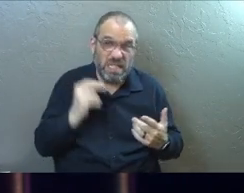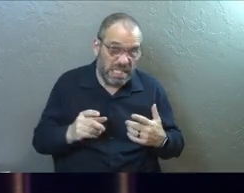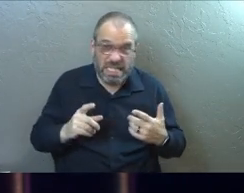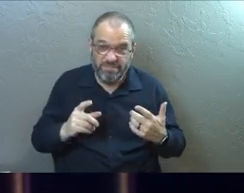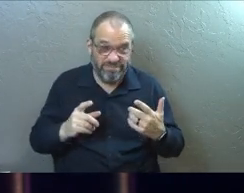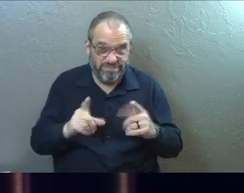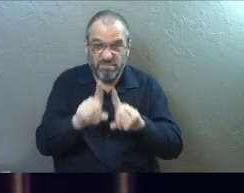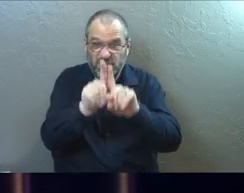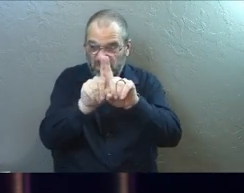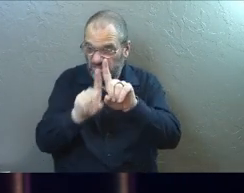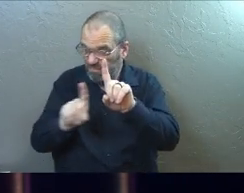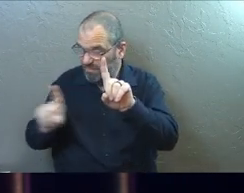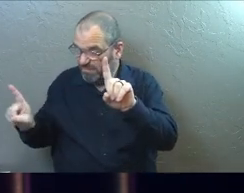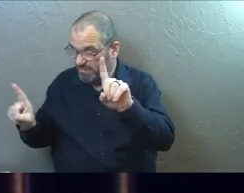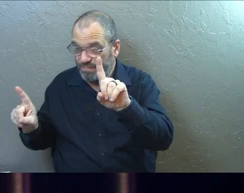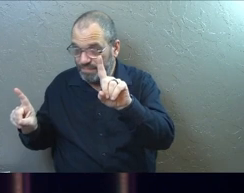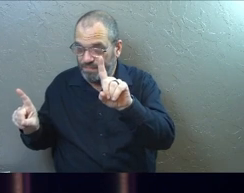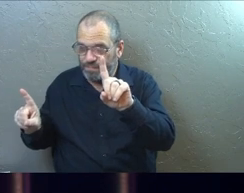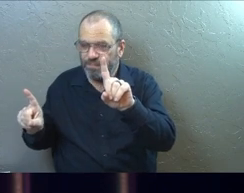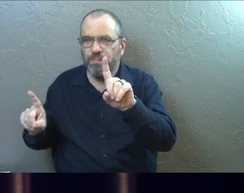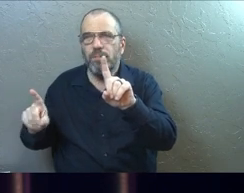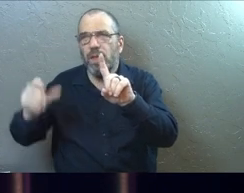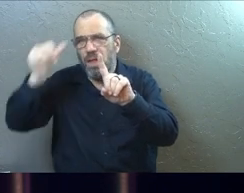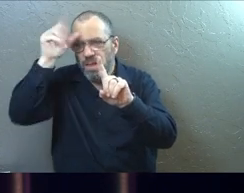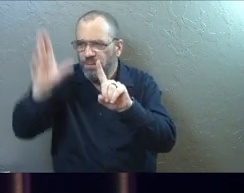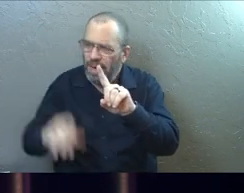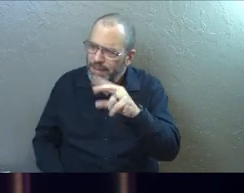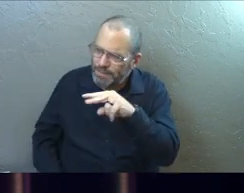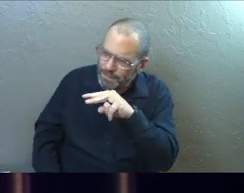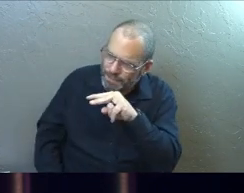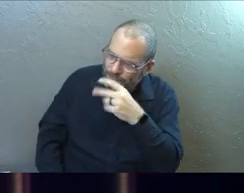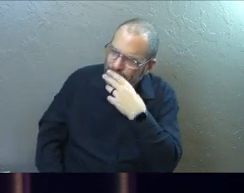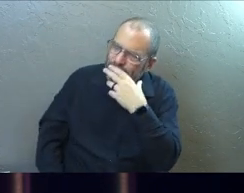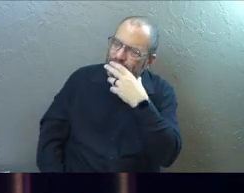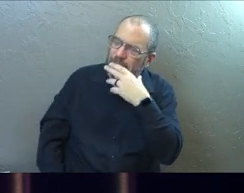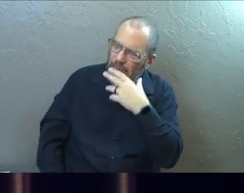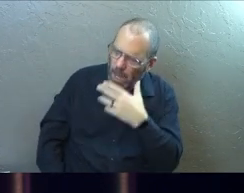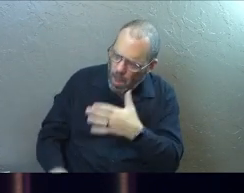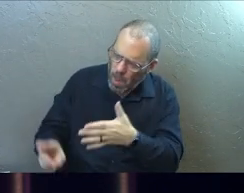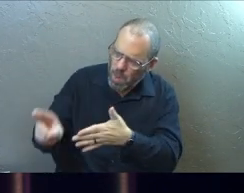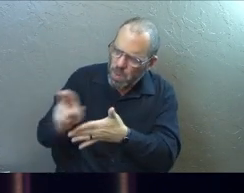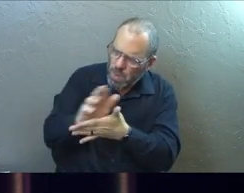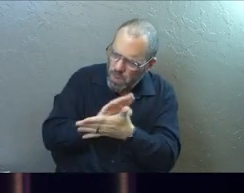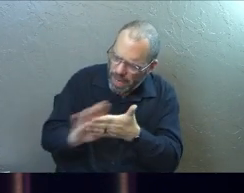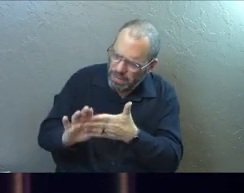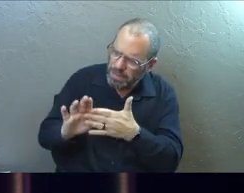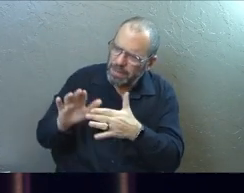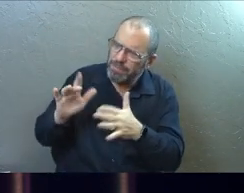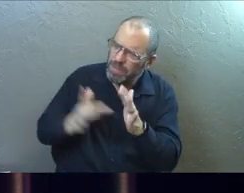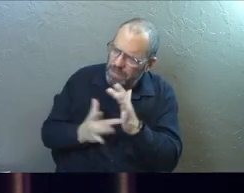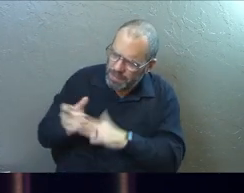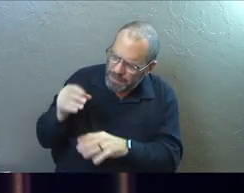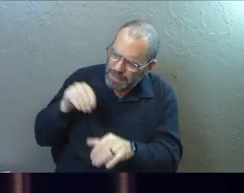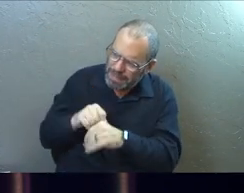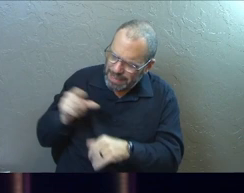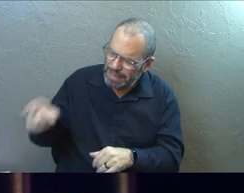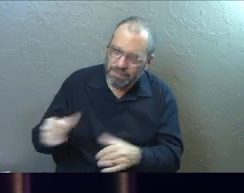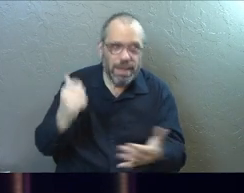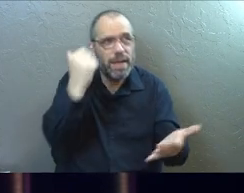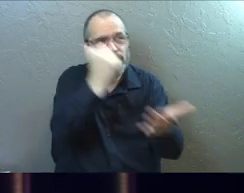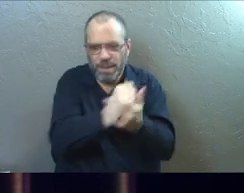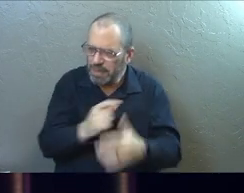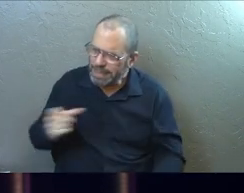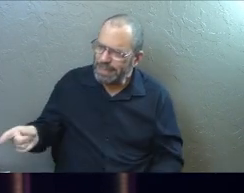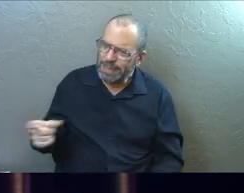Even though you do that in the moment, the Father still looks on you and sees the righteousness of Jesus Christ all over you.